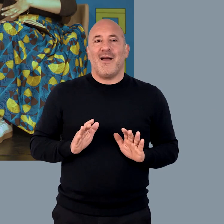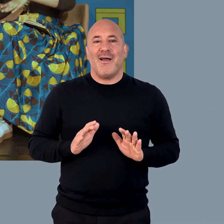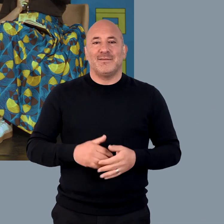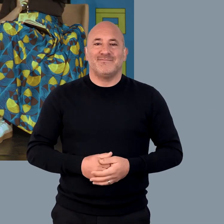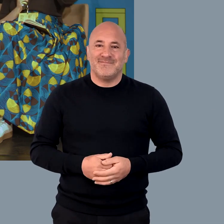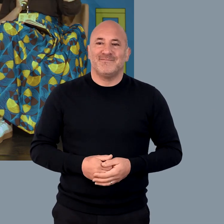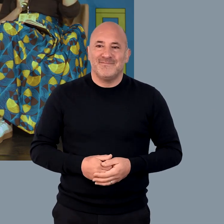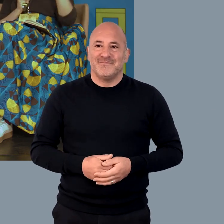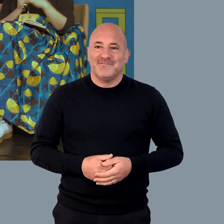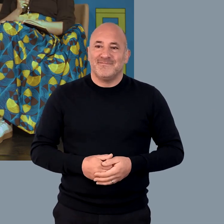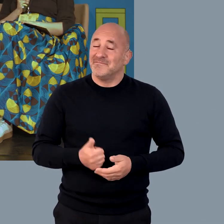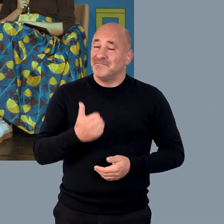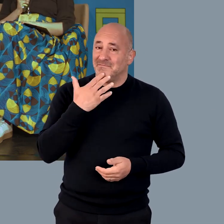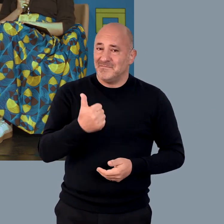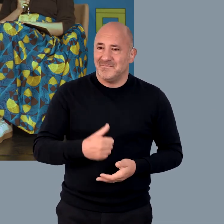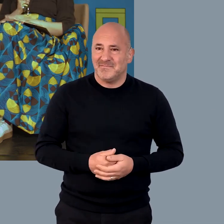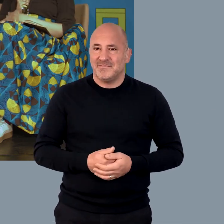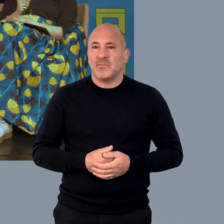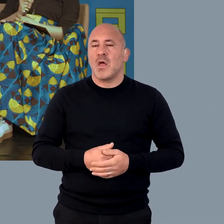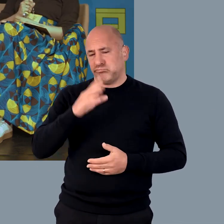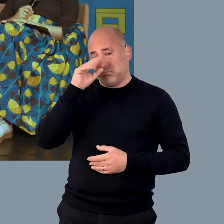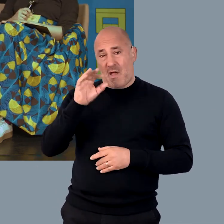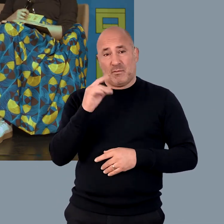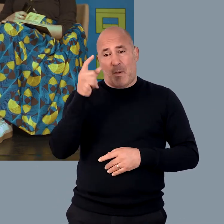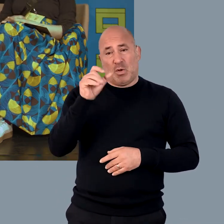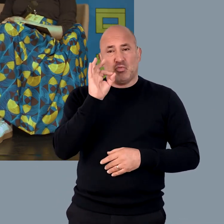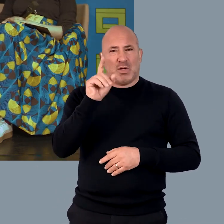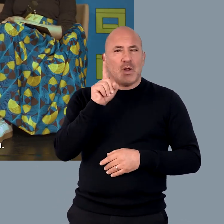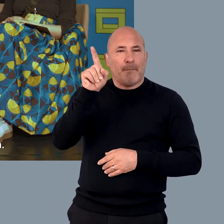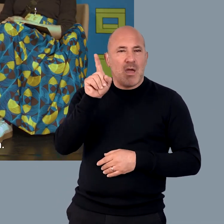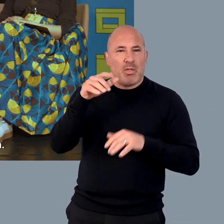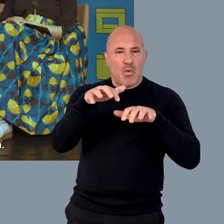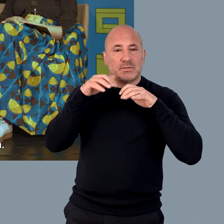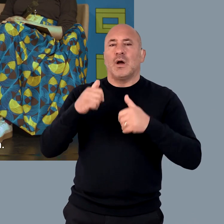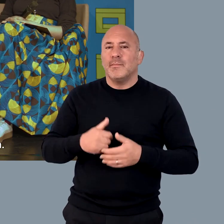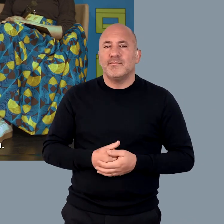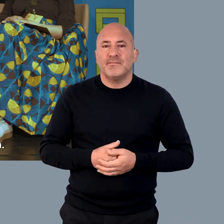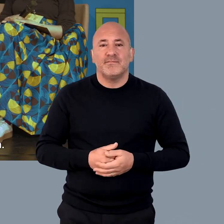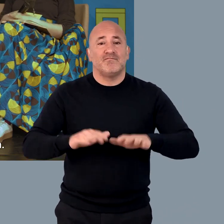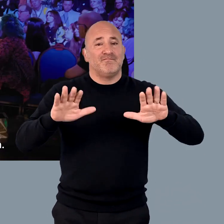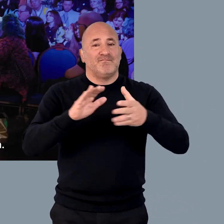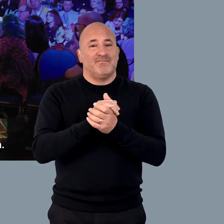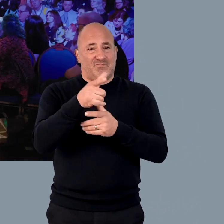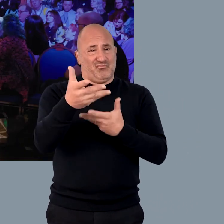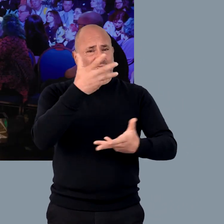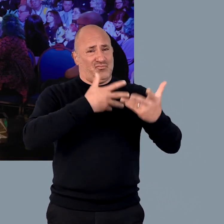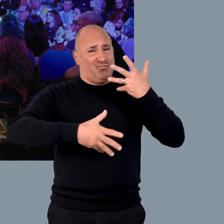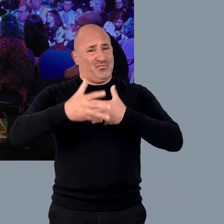with resource fatigue. Thank you. We've got a question further up. Oh,